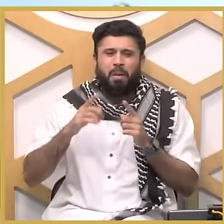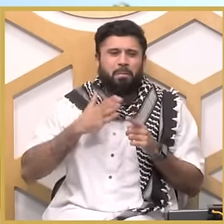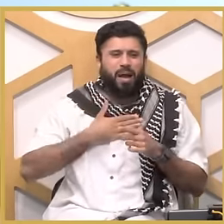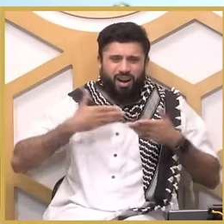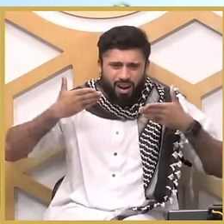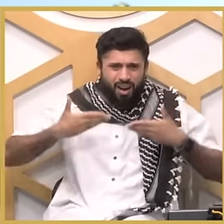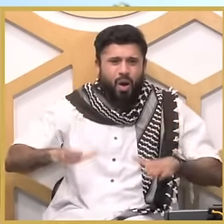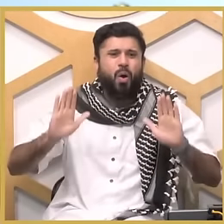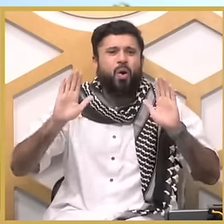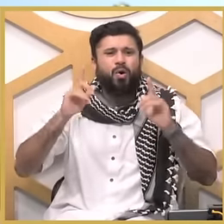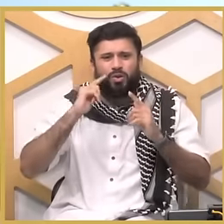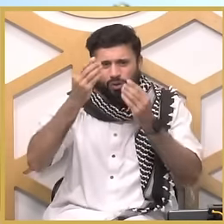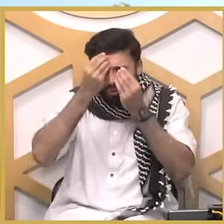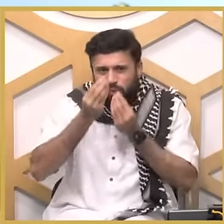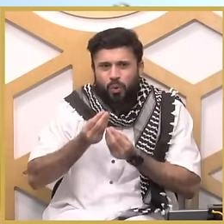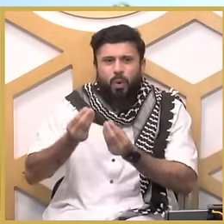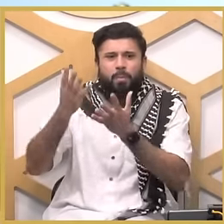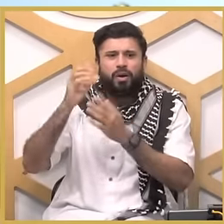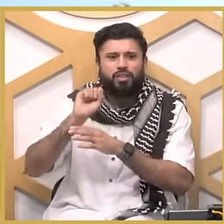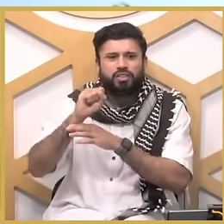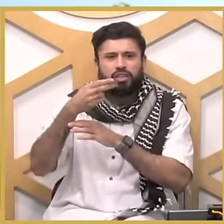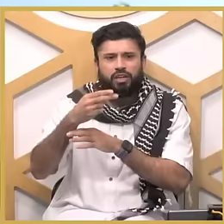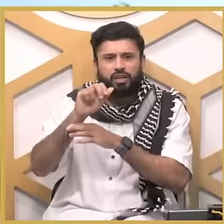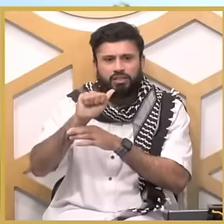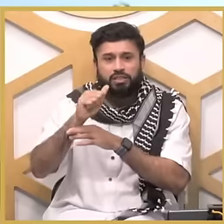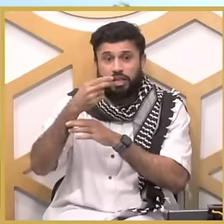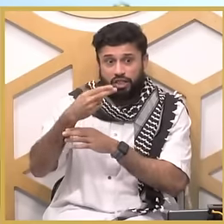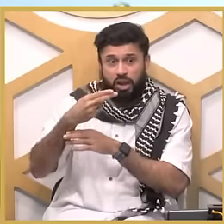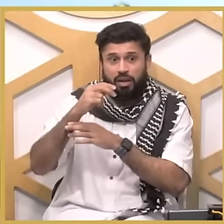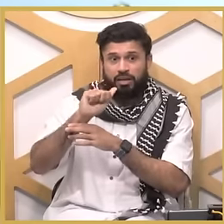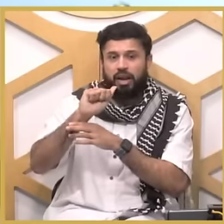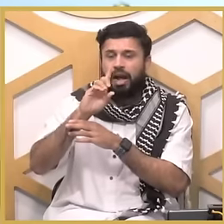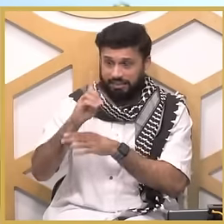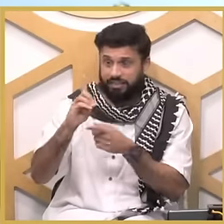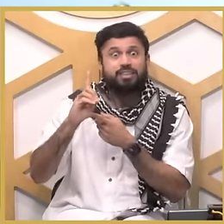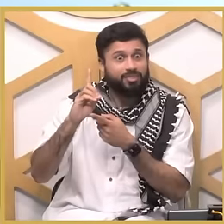that fear. But if you're not even meeting Allah with the hope and the fear,